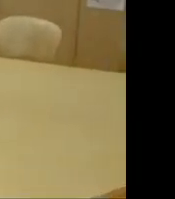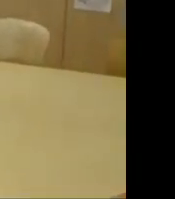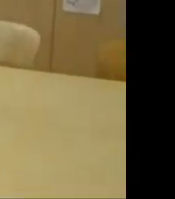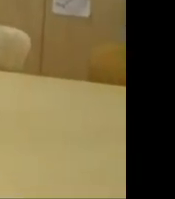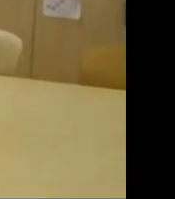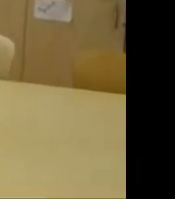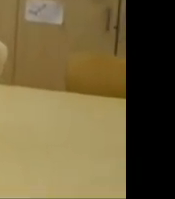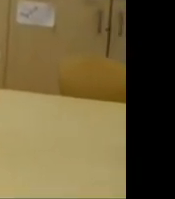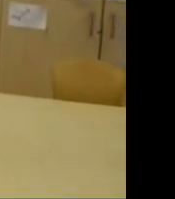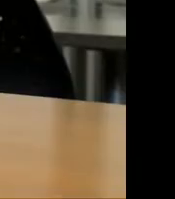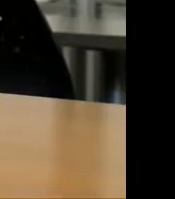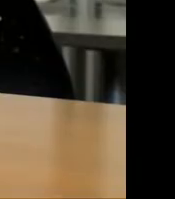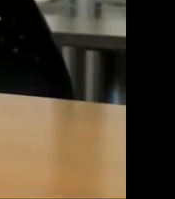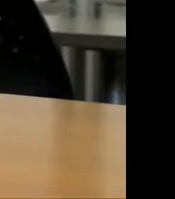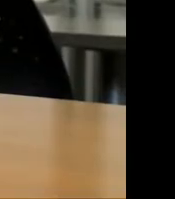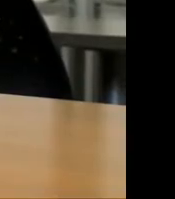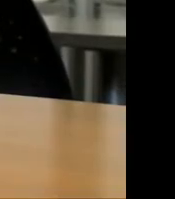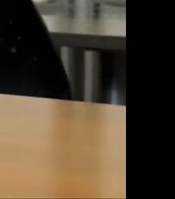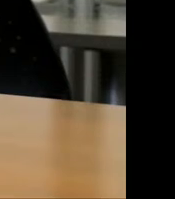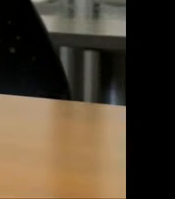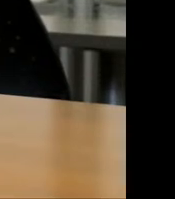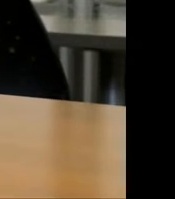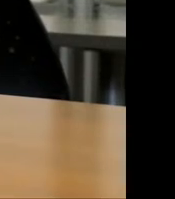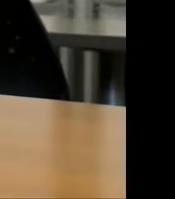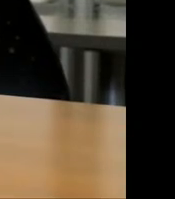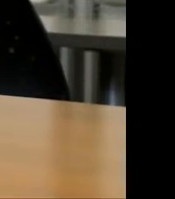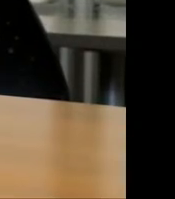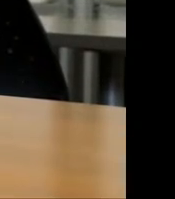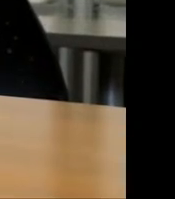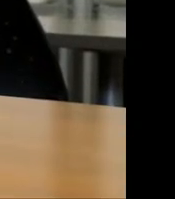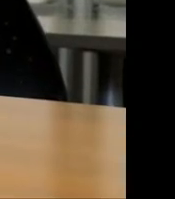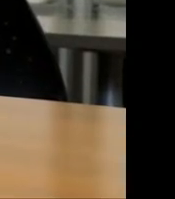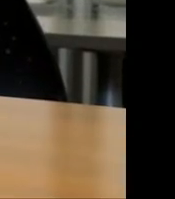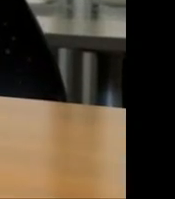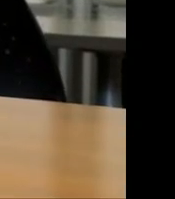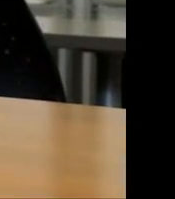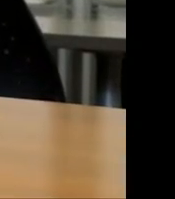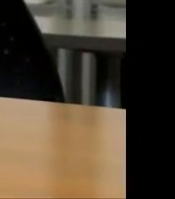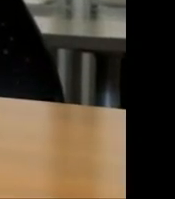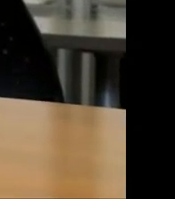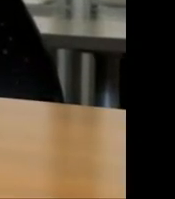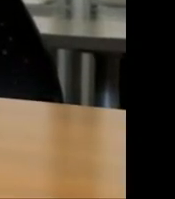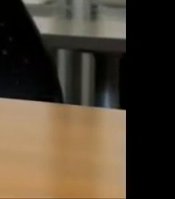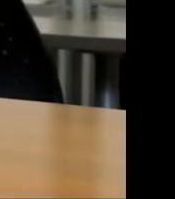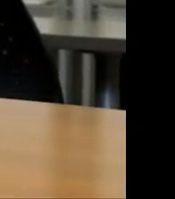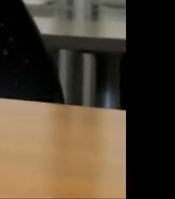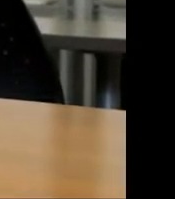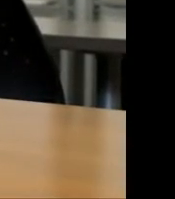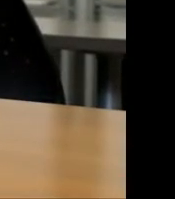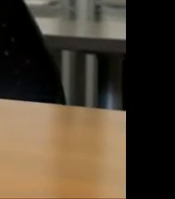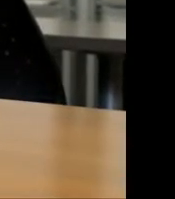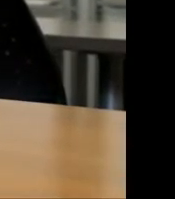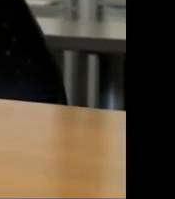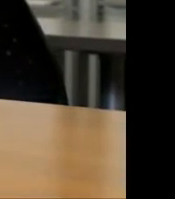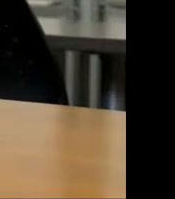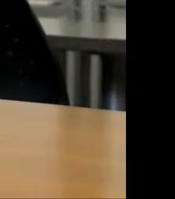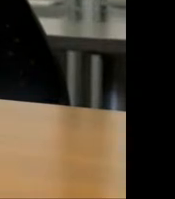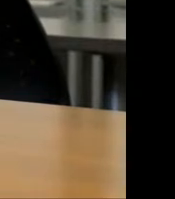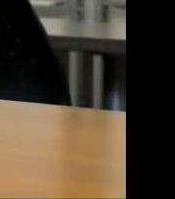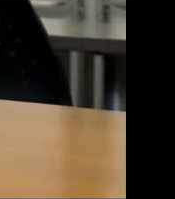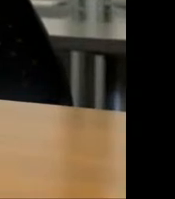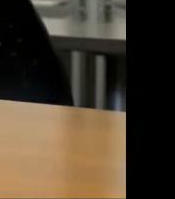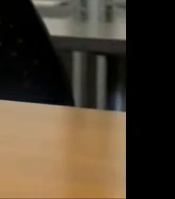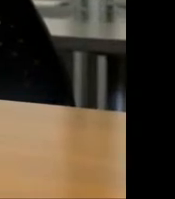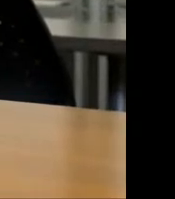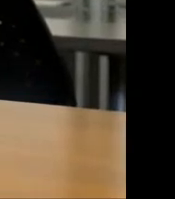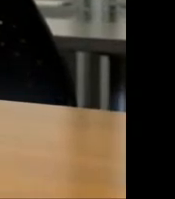by professors and staff alike. Soon enough, that semester drew to a close as well. College applications picked up and so did the stress. Having not applied to any